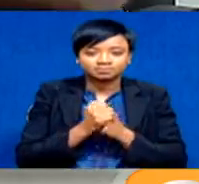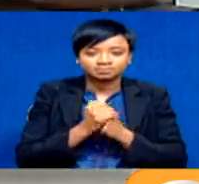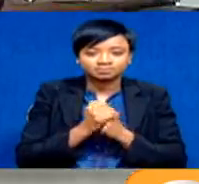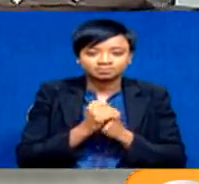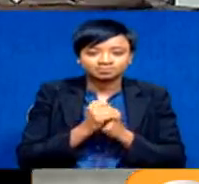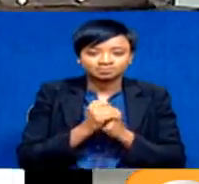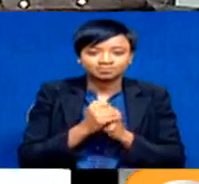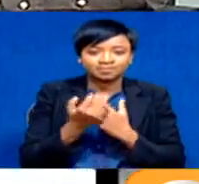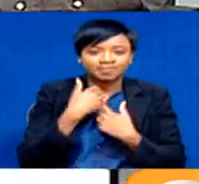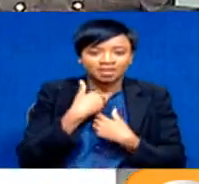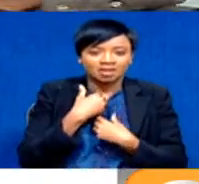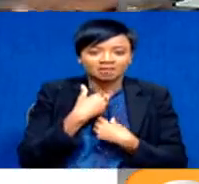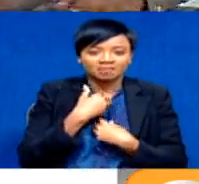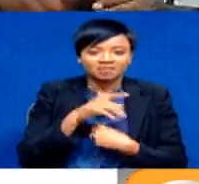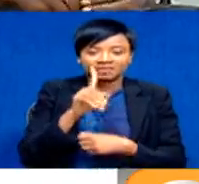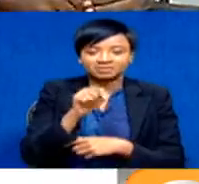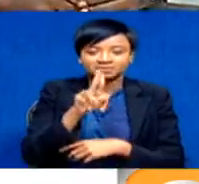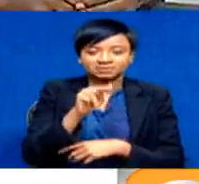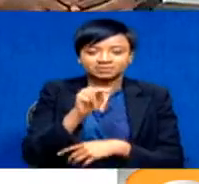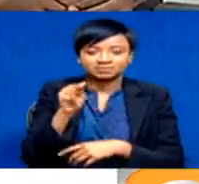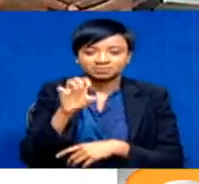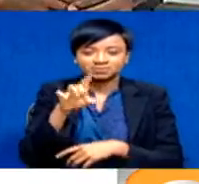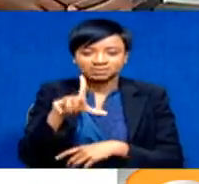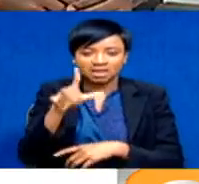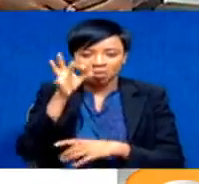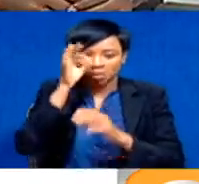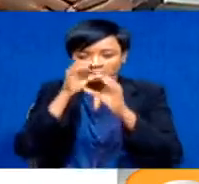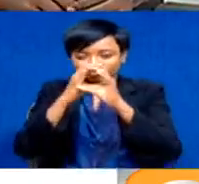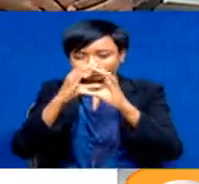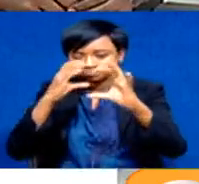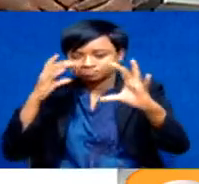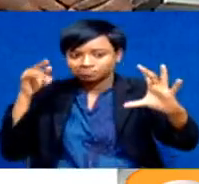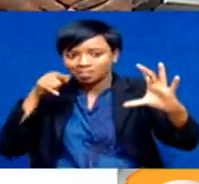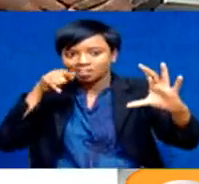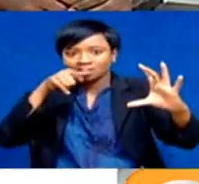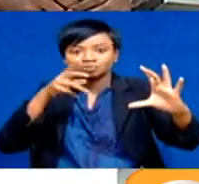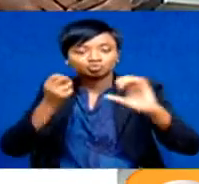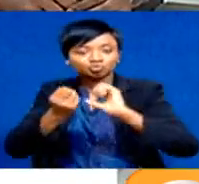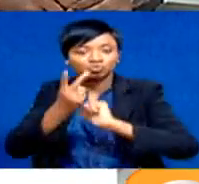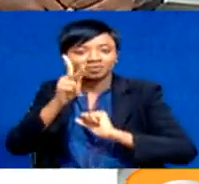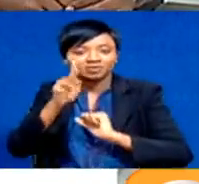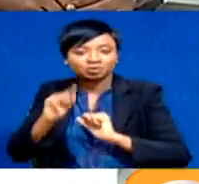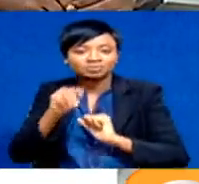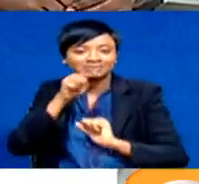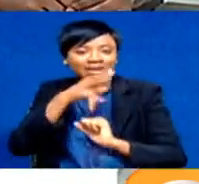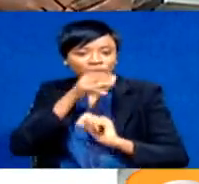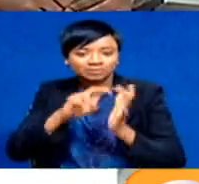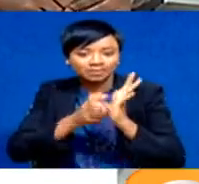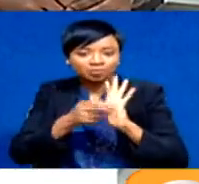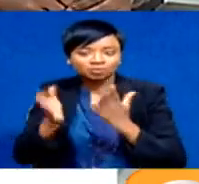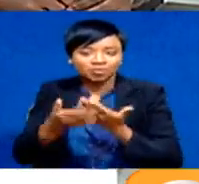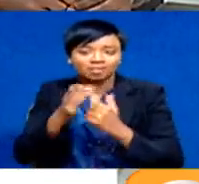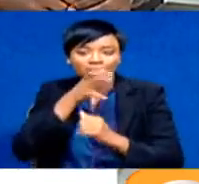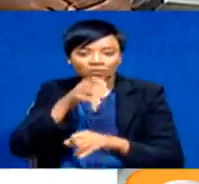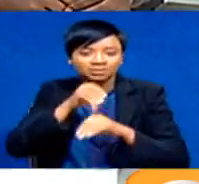It is the longest tunnel in Kenya, around 12 kilometers in length, and is the country's largest water project meant to transport